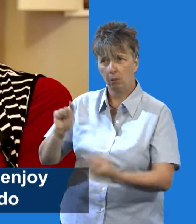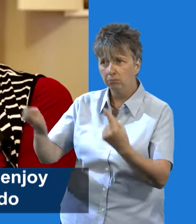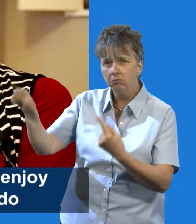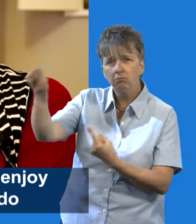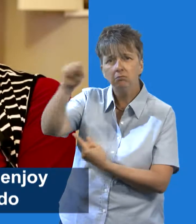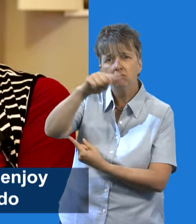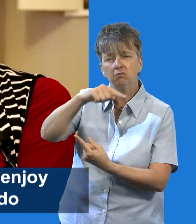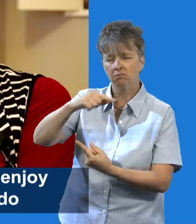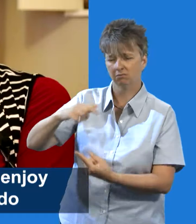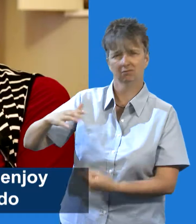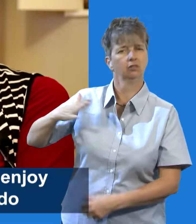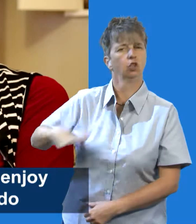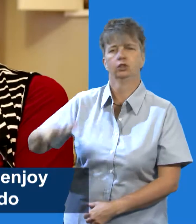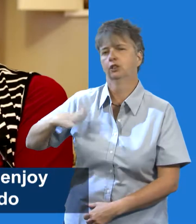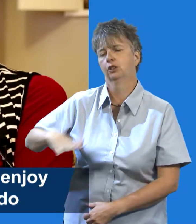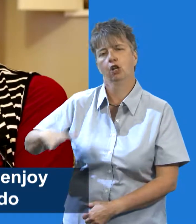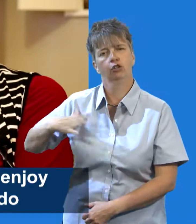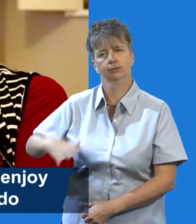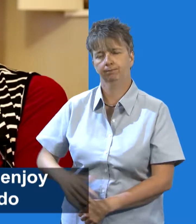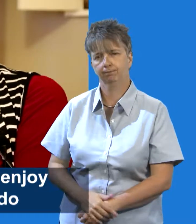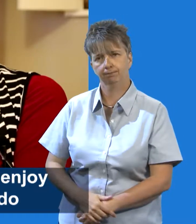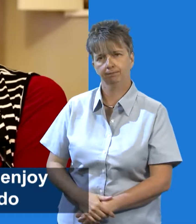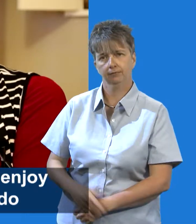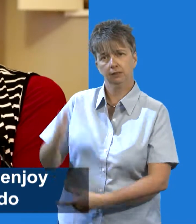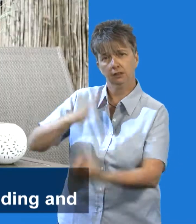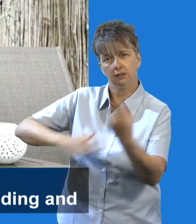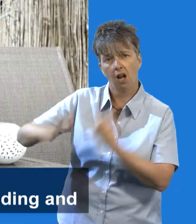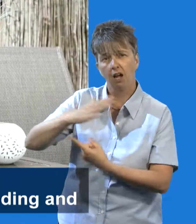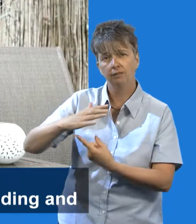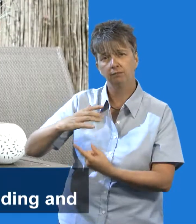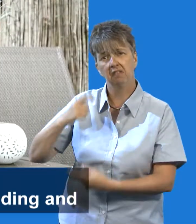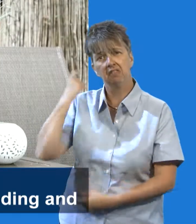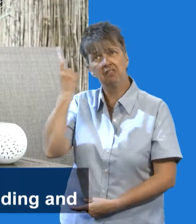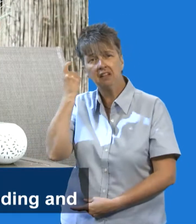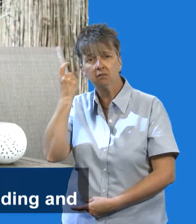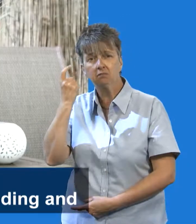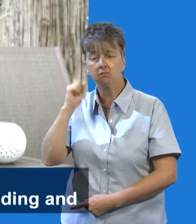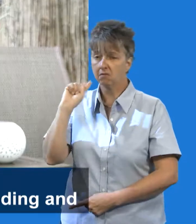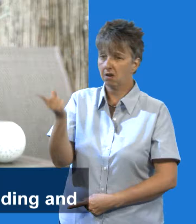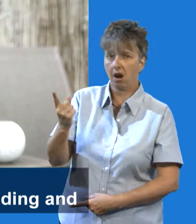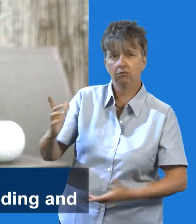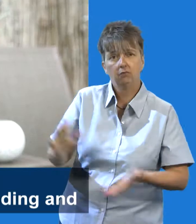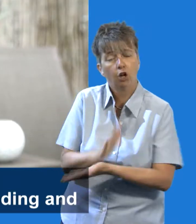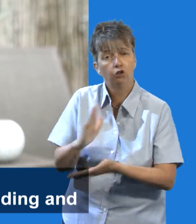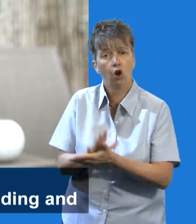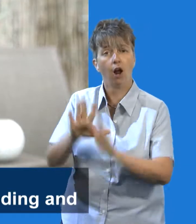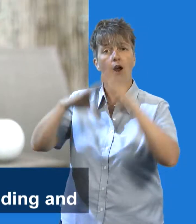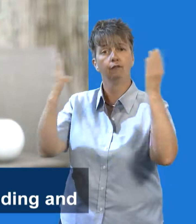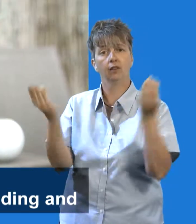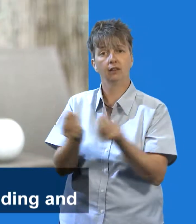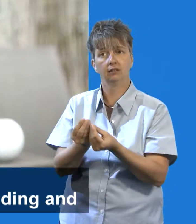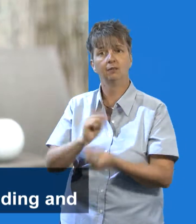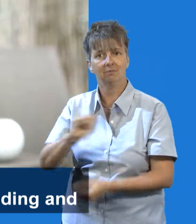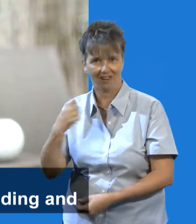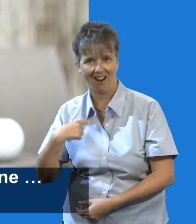It doesn't mean that you can't enjoy everything that you see or do, because I really do. I've got a love of life